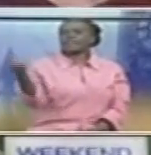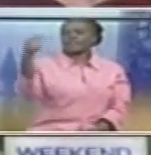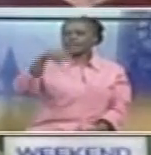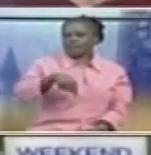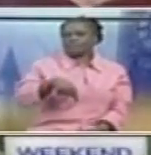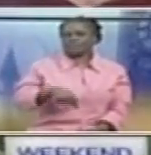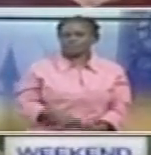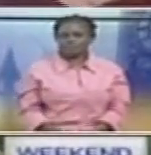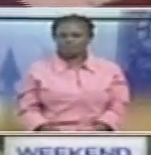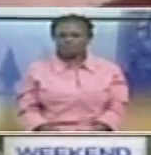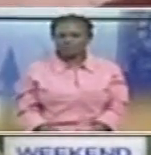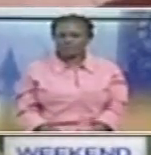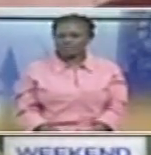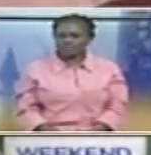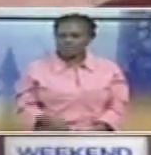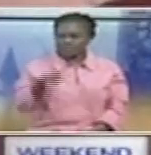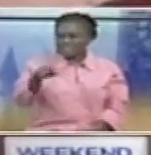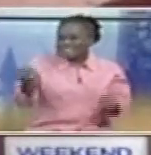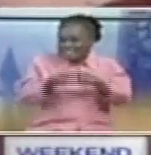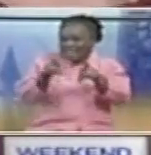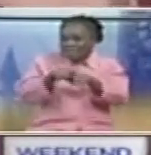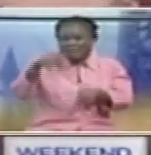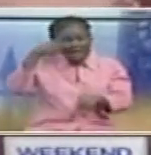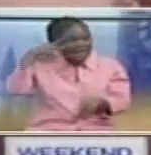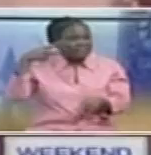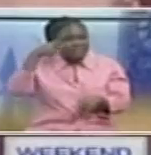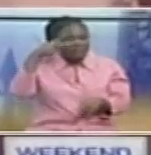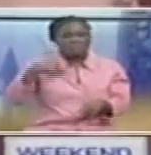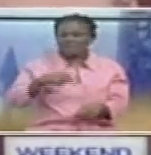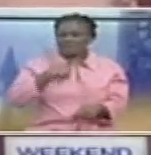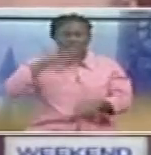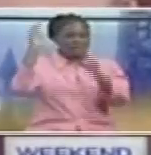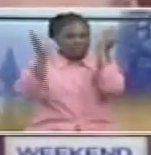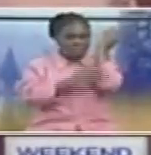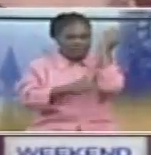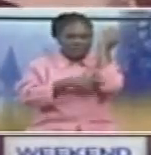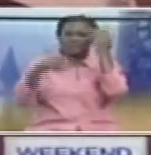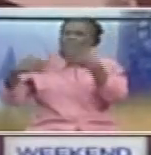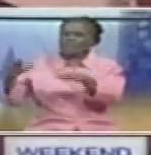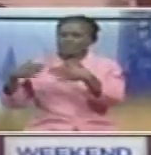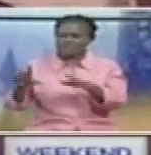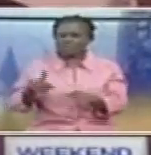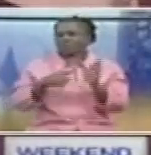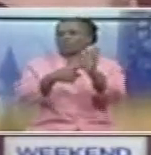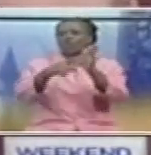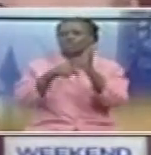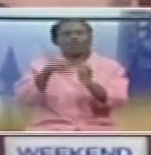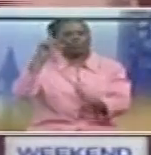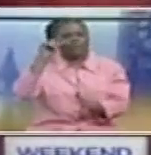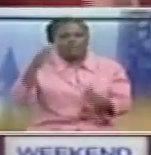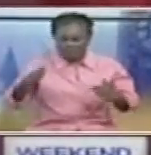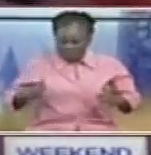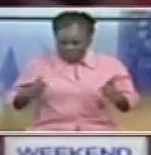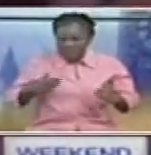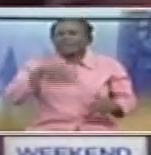hapa. Yes, ni kama Al-Shabaab. Nasikia mbaya sana. Hawache kuhusa. Picha mtu kutoka tena mtu